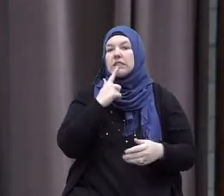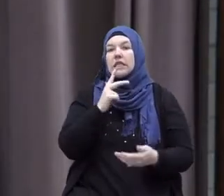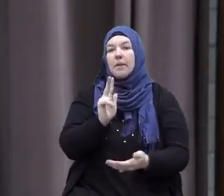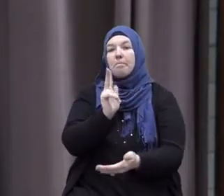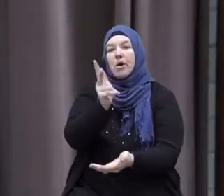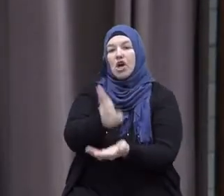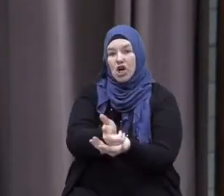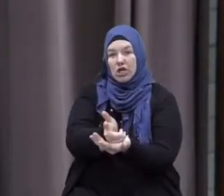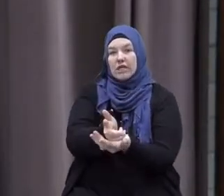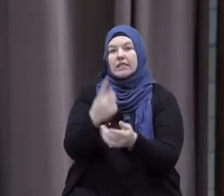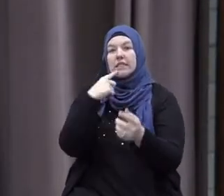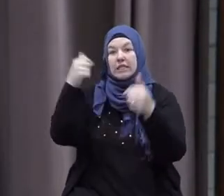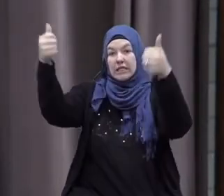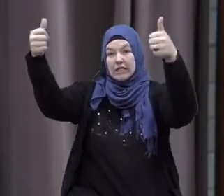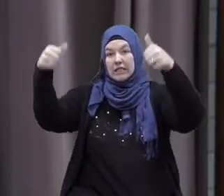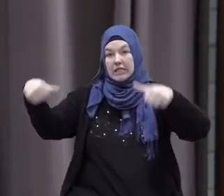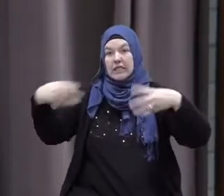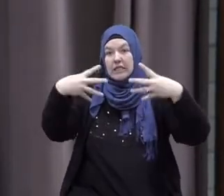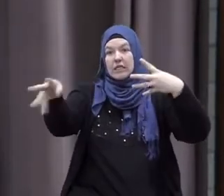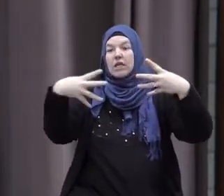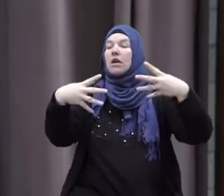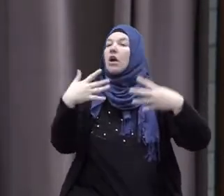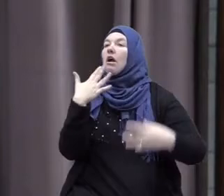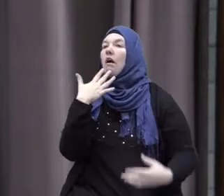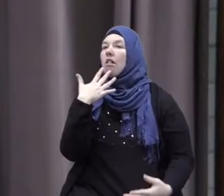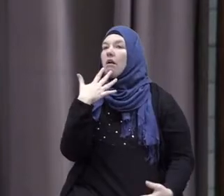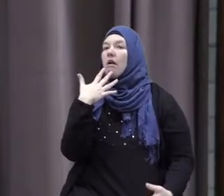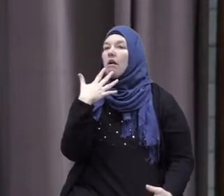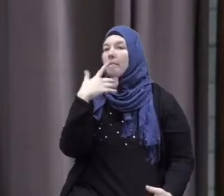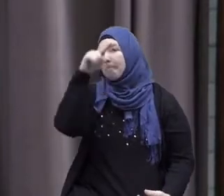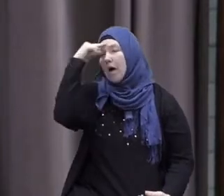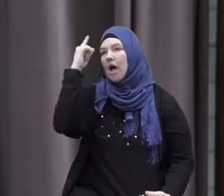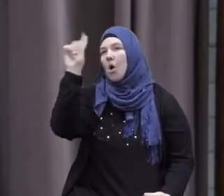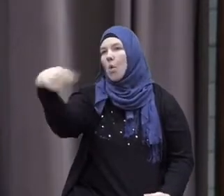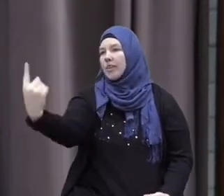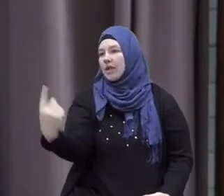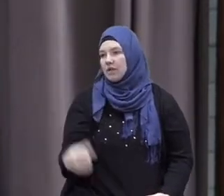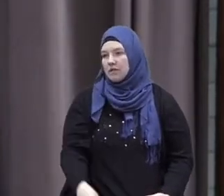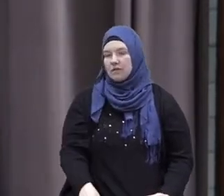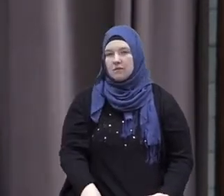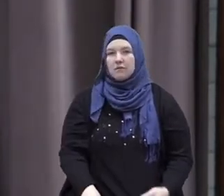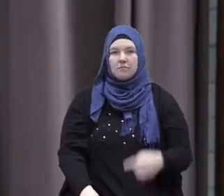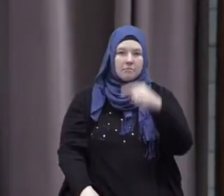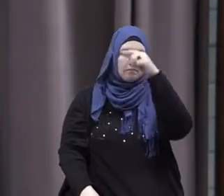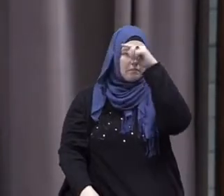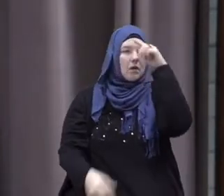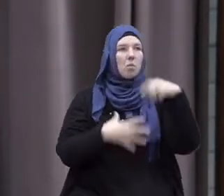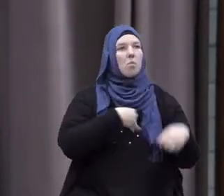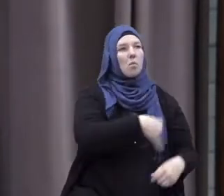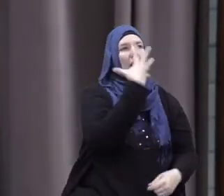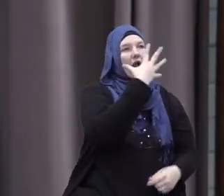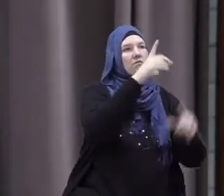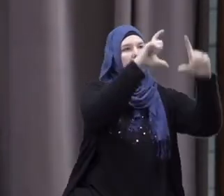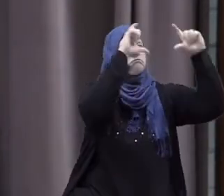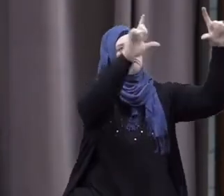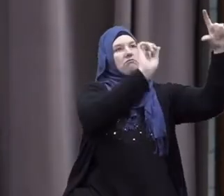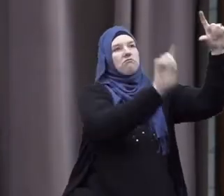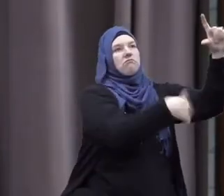at the gate says, colored only, black only, whites